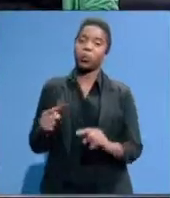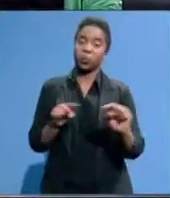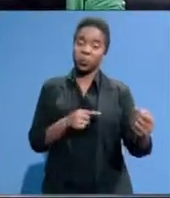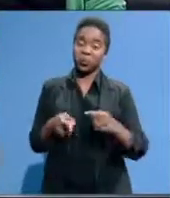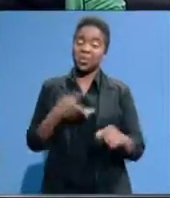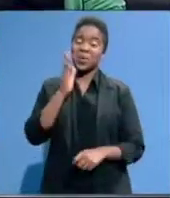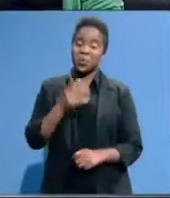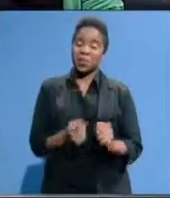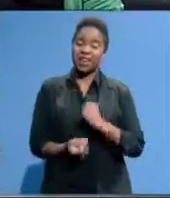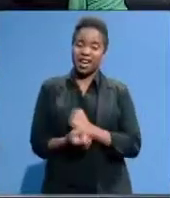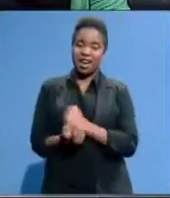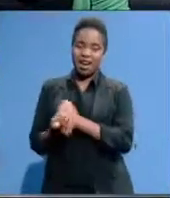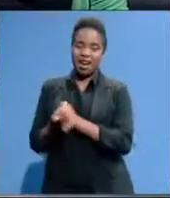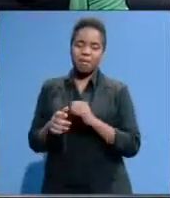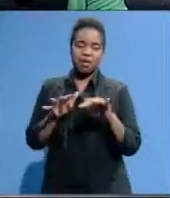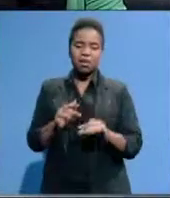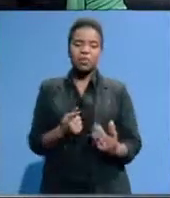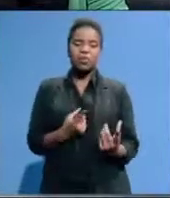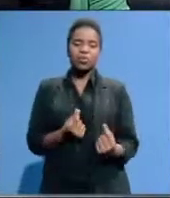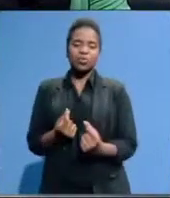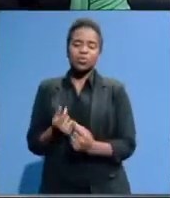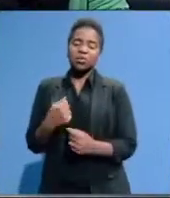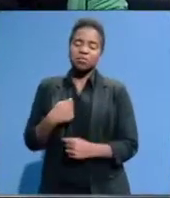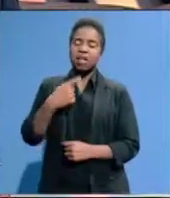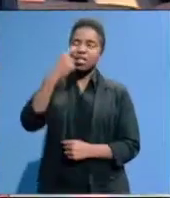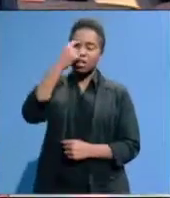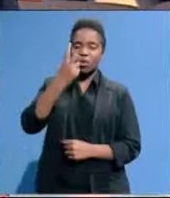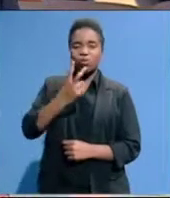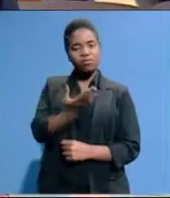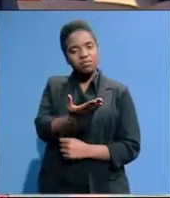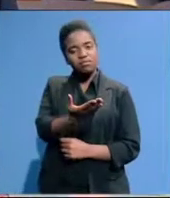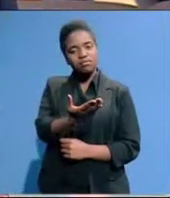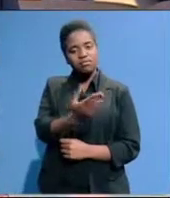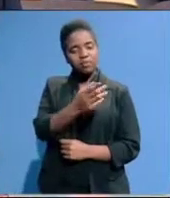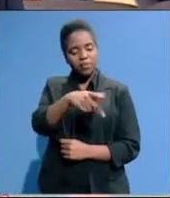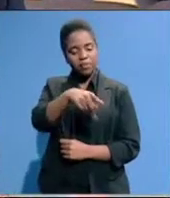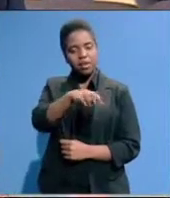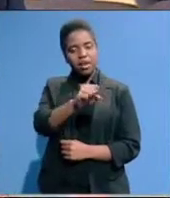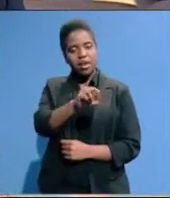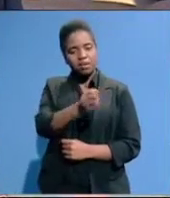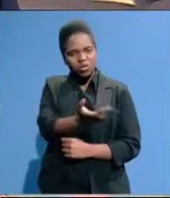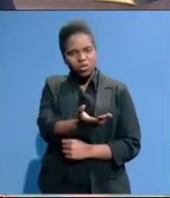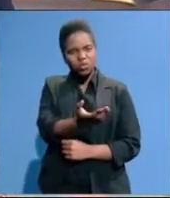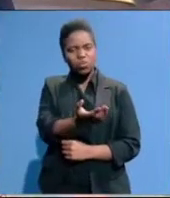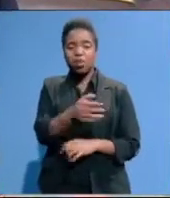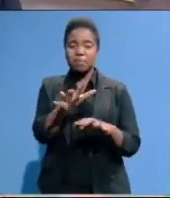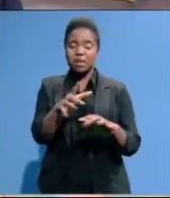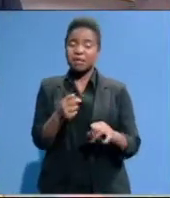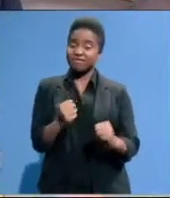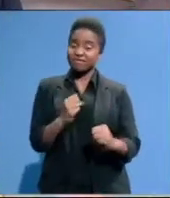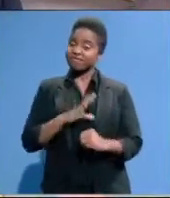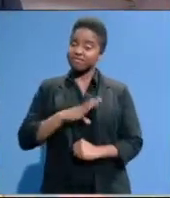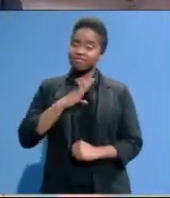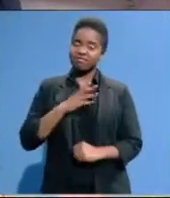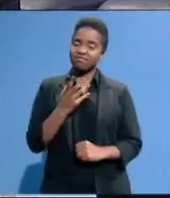and opinions that get formed and formulated. And I suppose, again, perhaps it goes down to what sort of level of strength people have, the courage that they